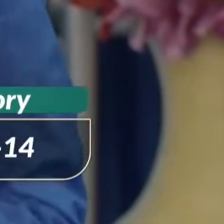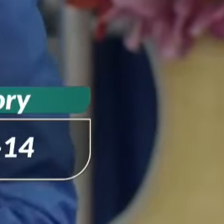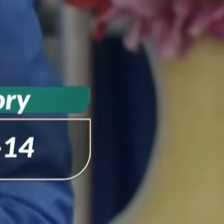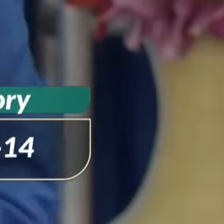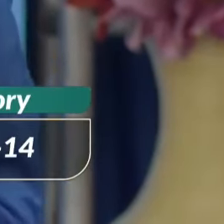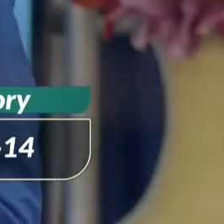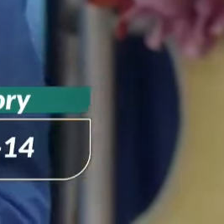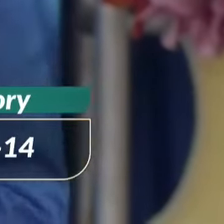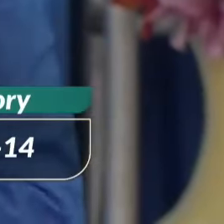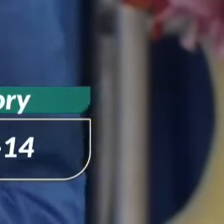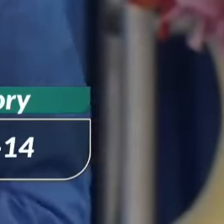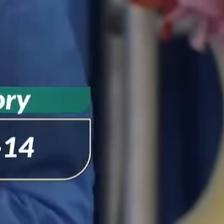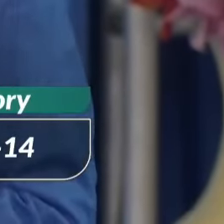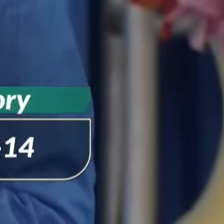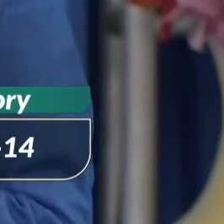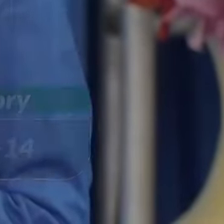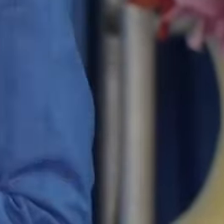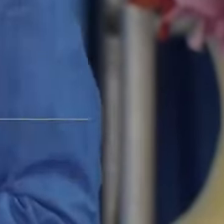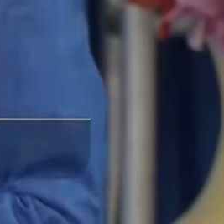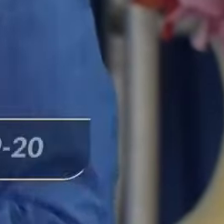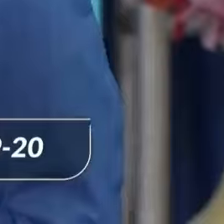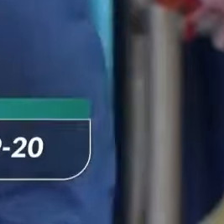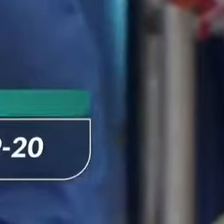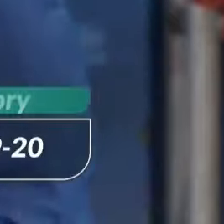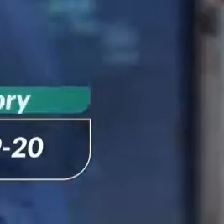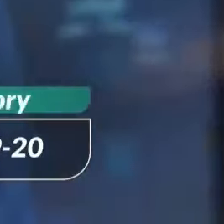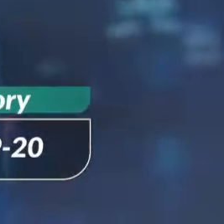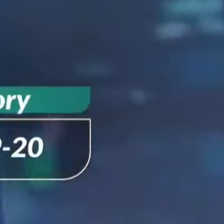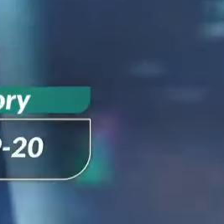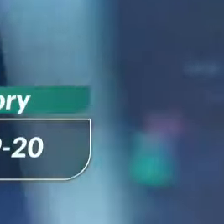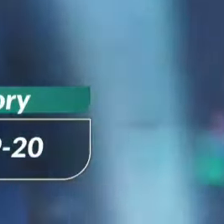He empowered by the master,